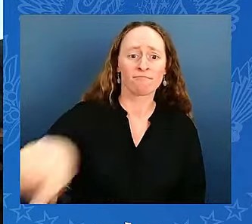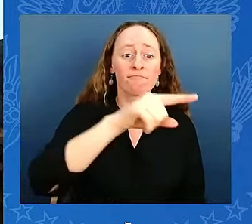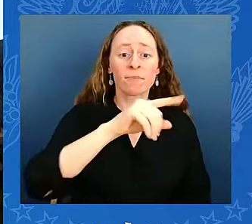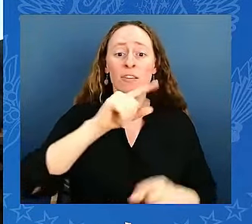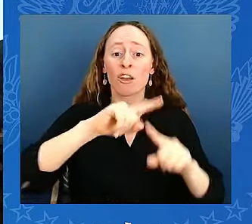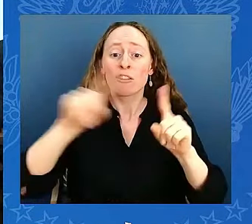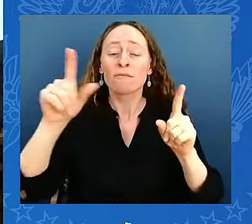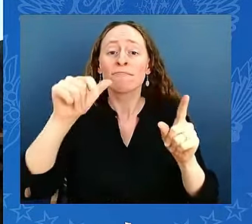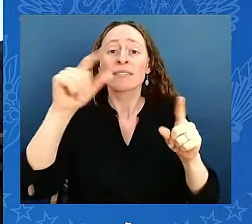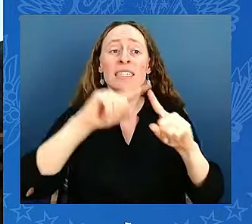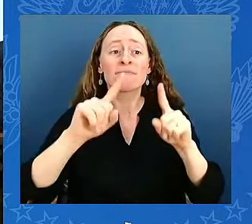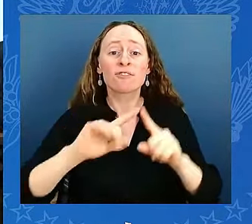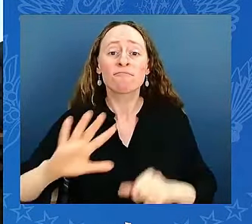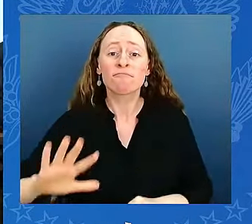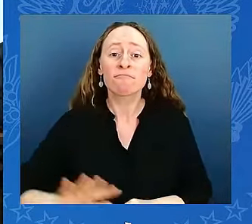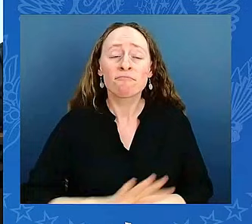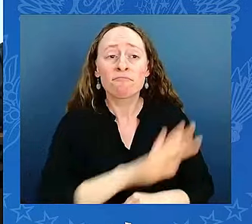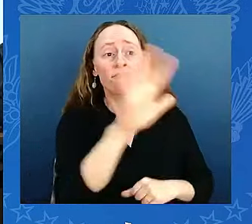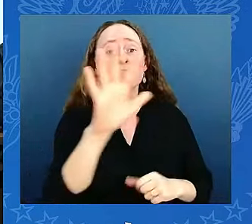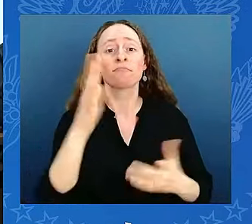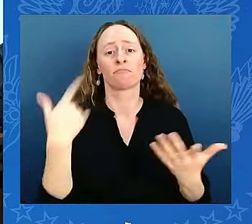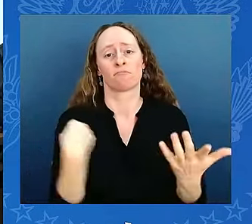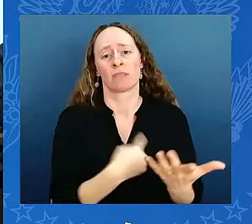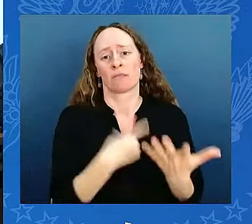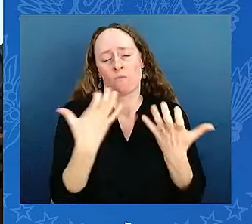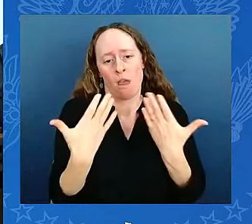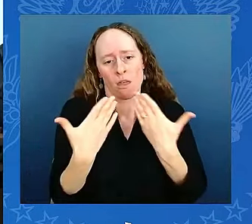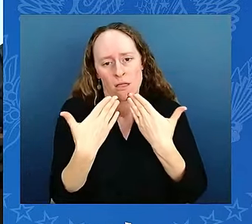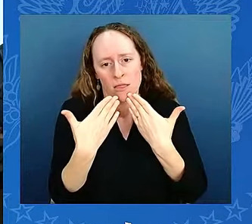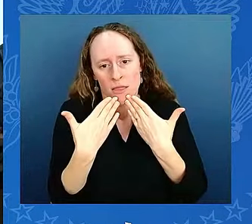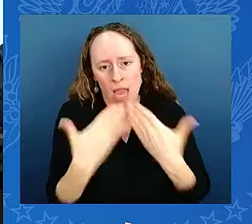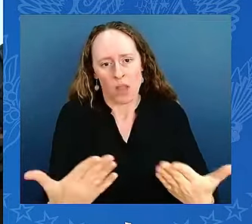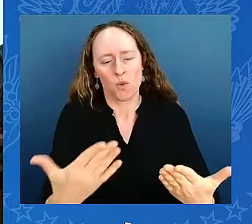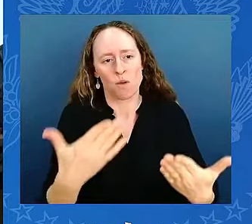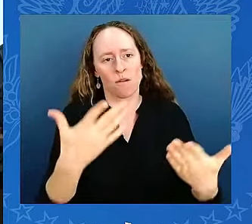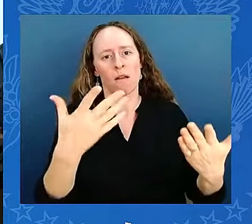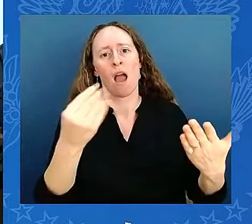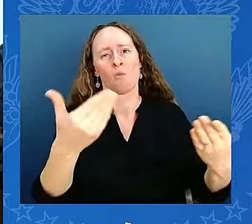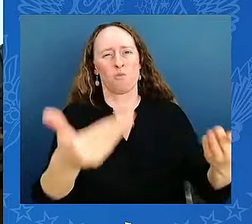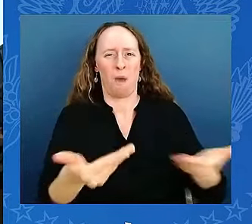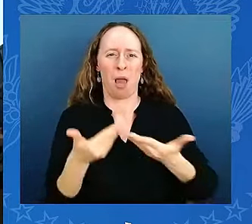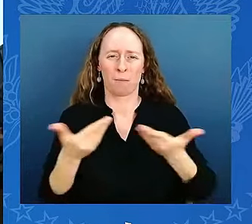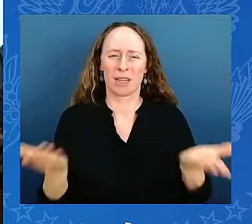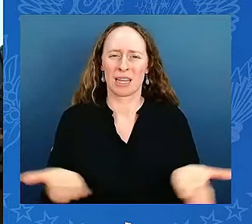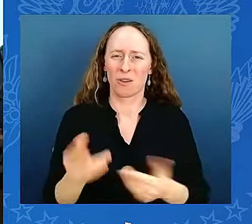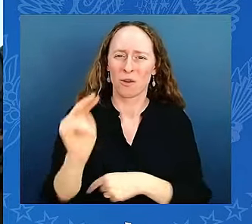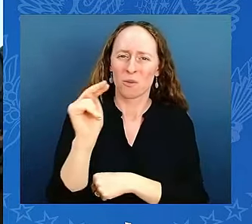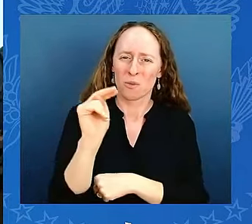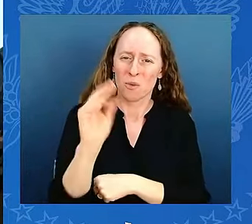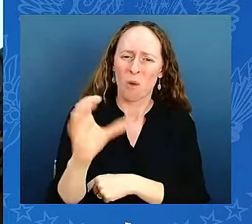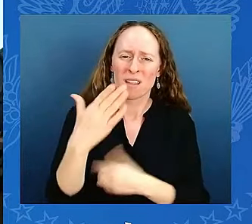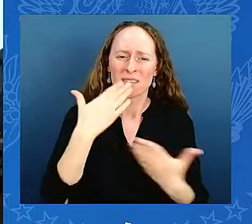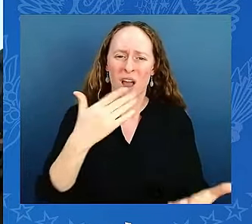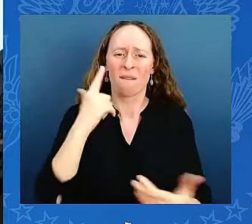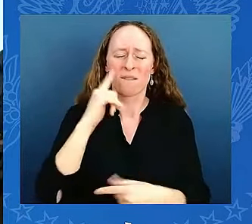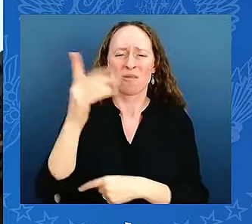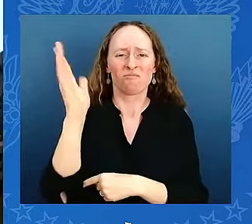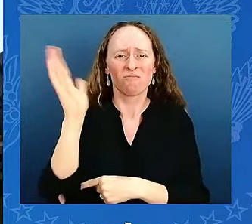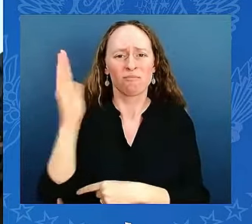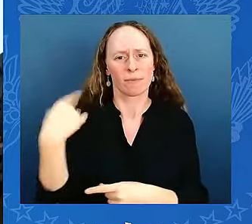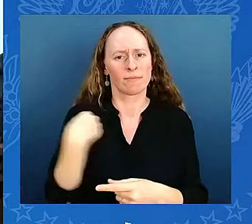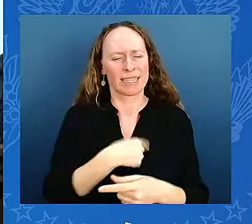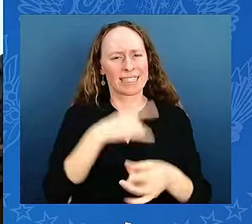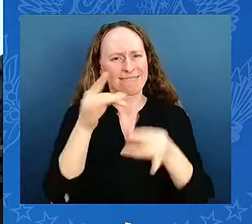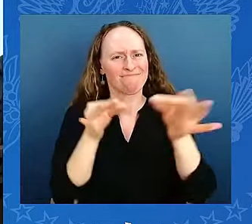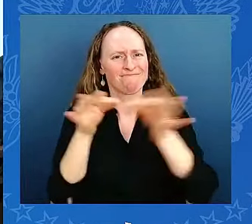Carolina and to the State Emergency Operations Center. This afternoon, we wanted to give you a quick operational update on the impacts of Helene and on the